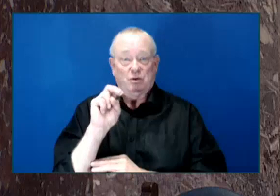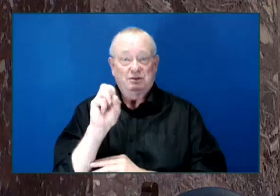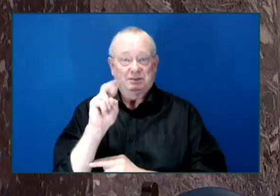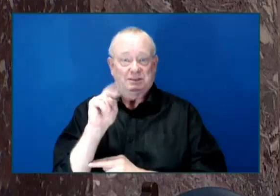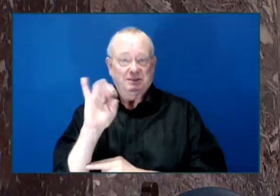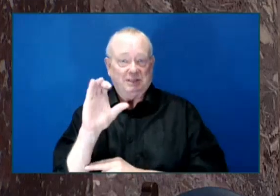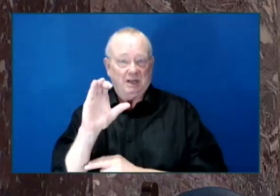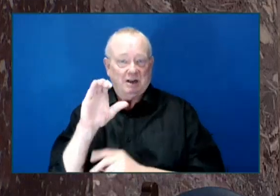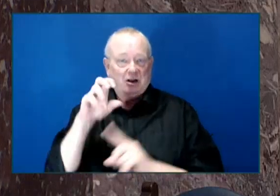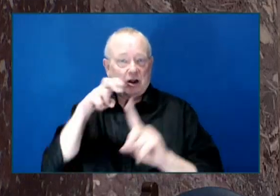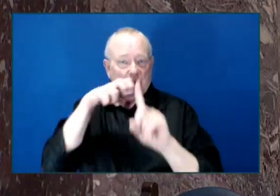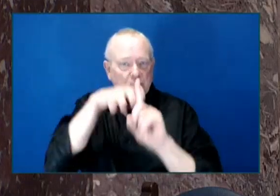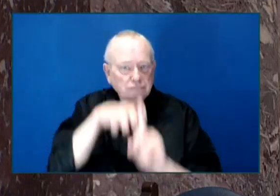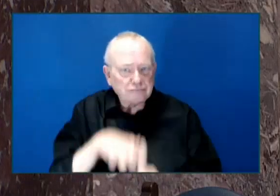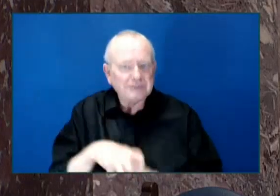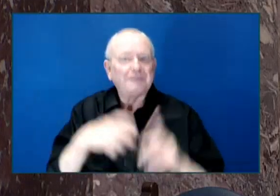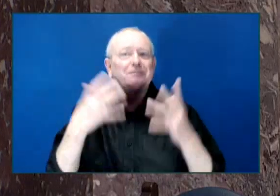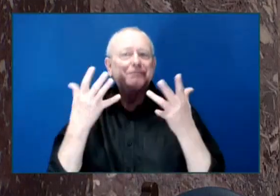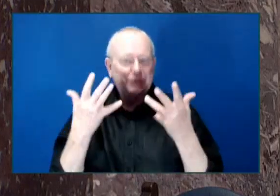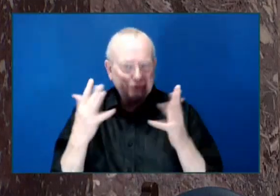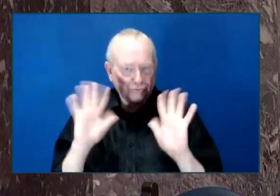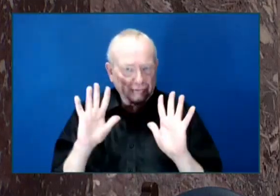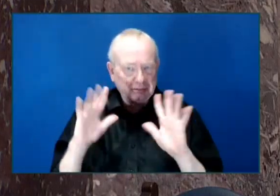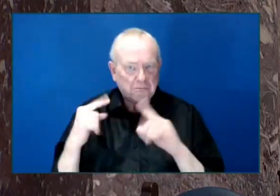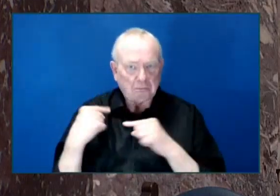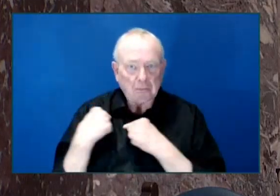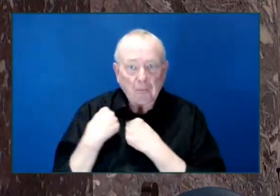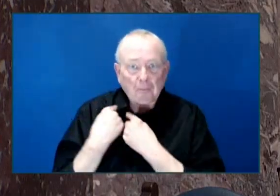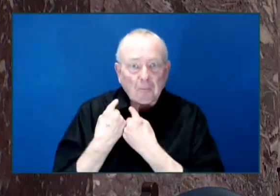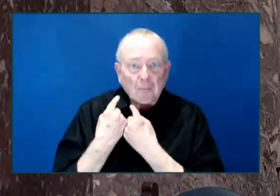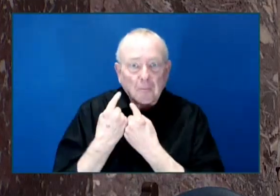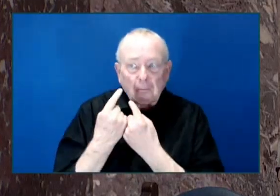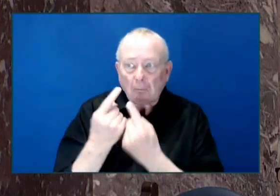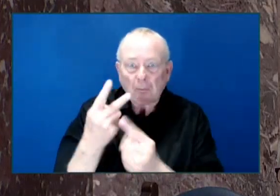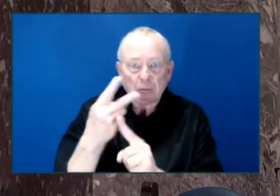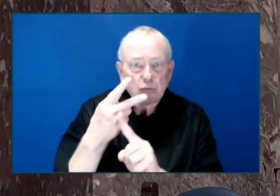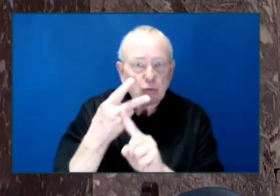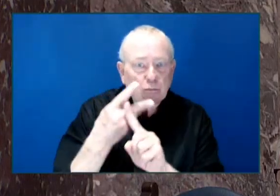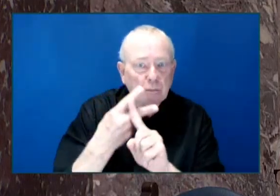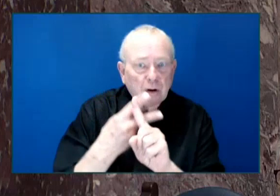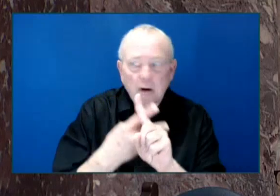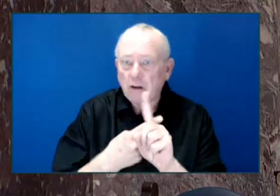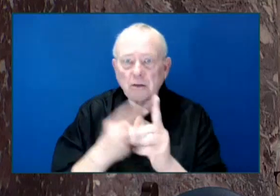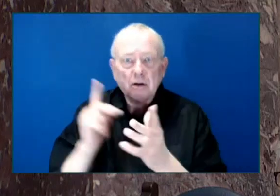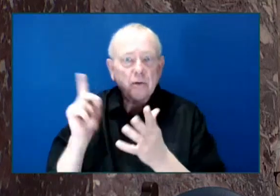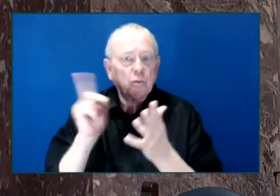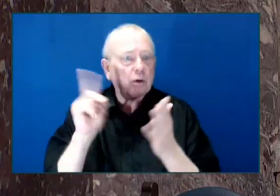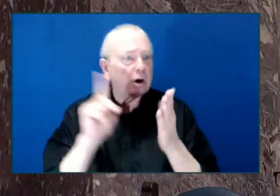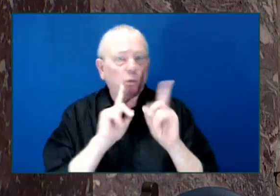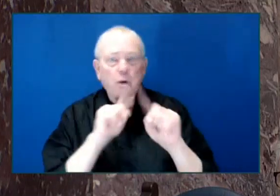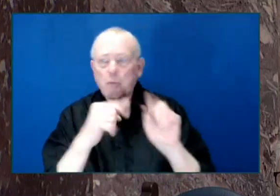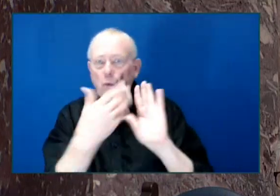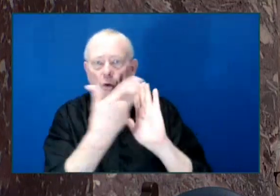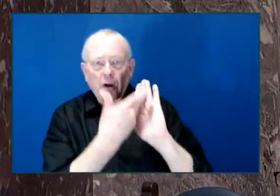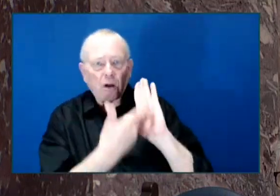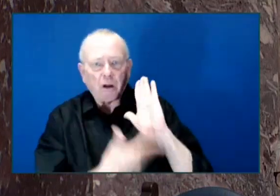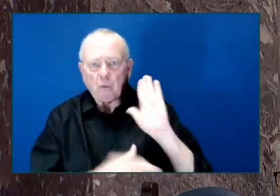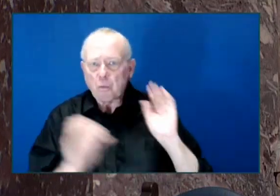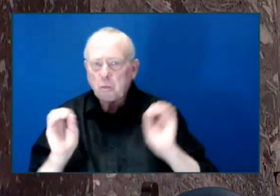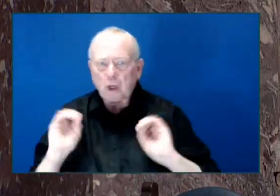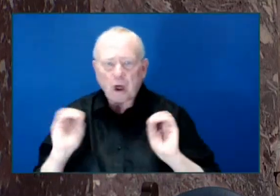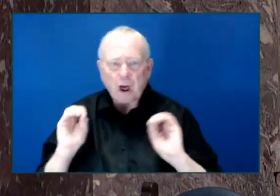say that they're committed to full disclosure, it's been 2 months of redaction after redaction after redaction and